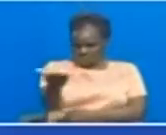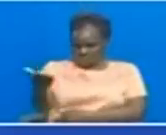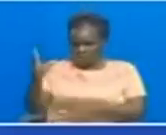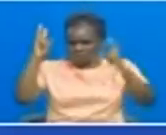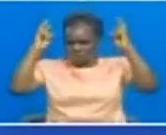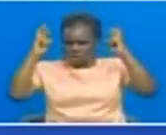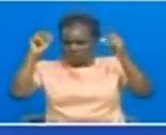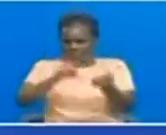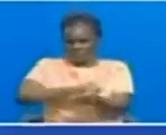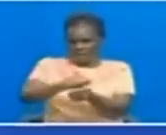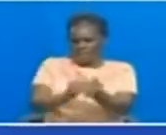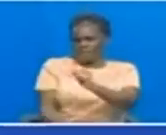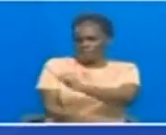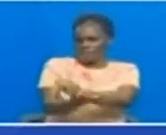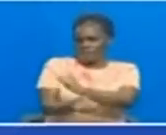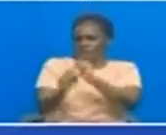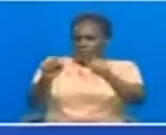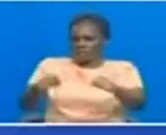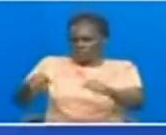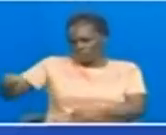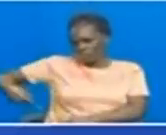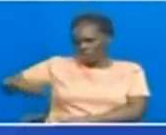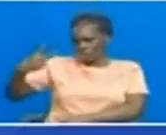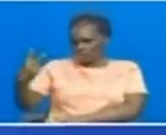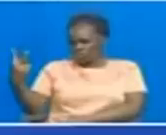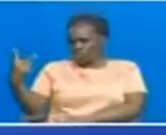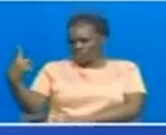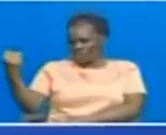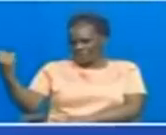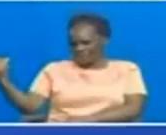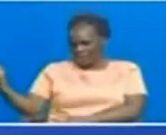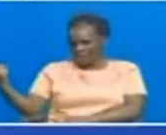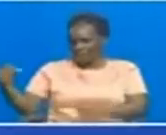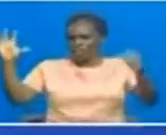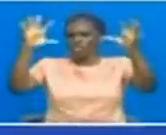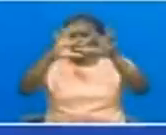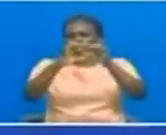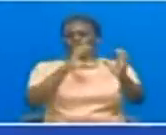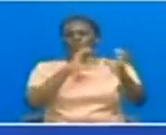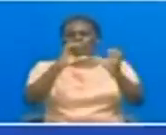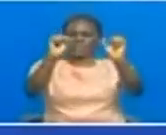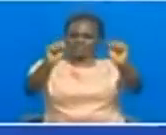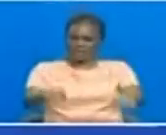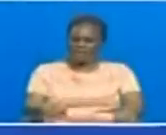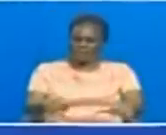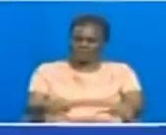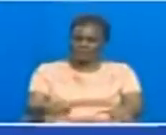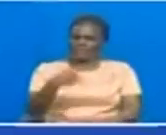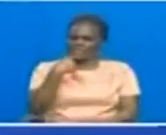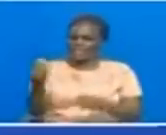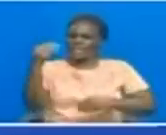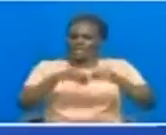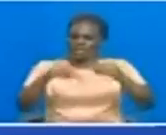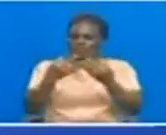hashtag on Twitter is Friday Briefing, and, you know, you can also text us 22155 to join in the conversation. You've talked about, you know, an election